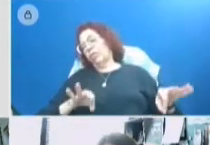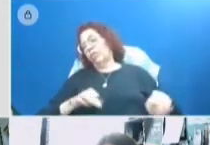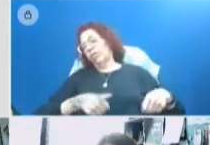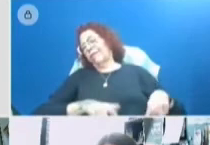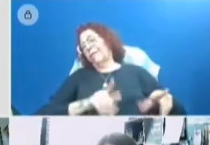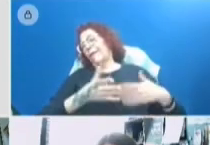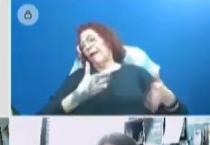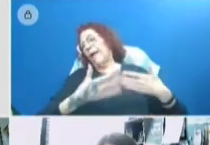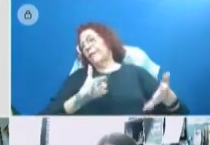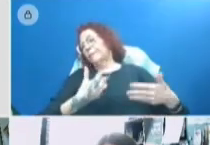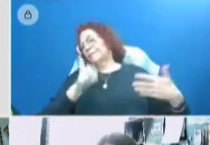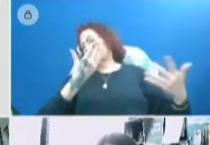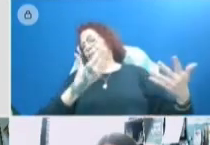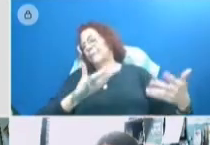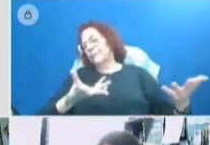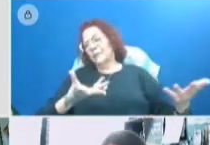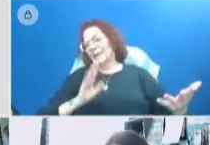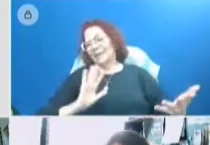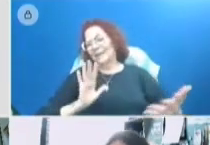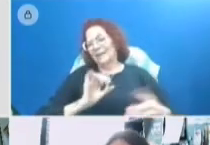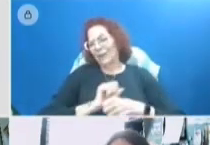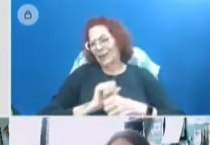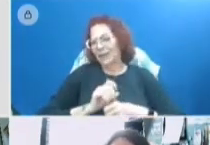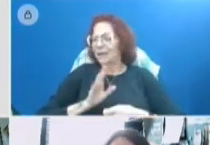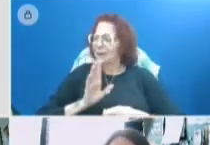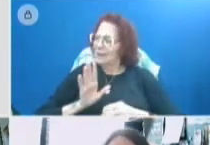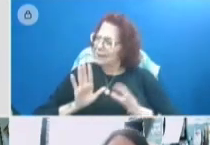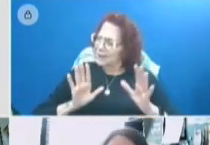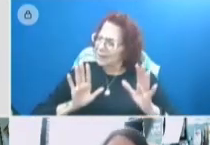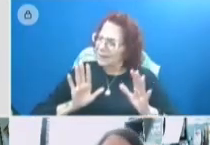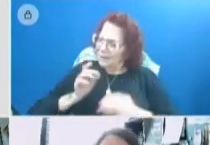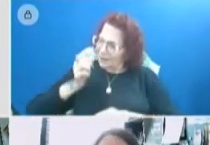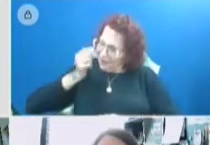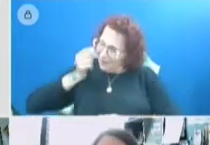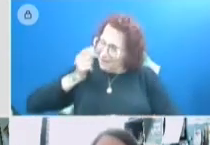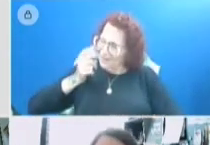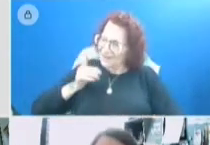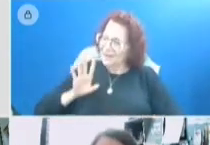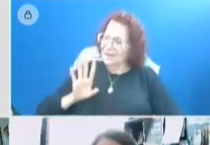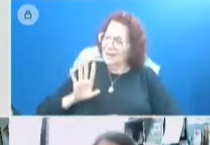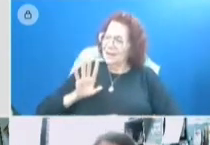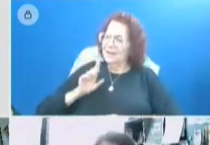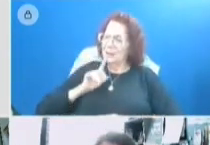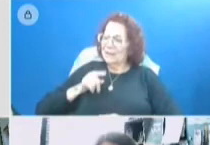thinks that's great. And meanwhile, he has to satisfy, or she has to satisfy, 4 people.